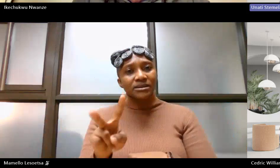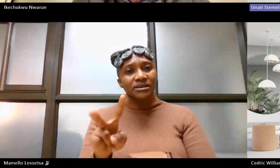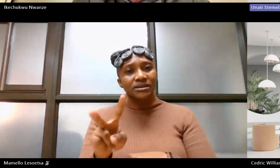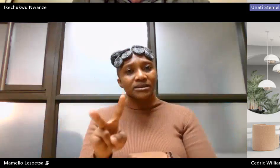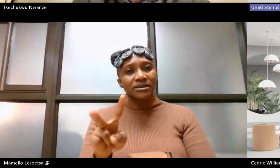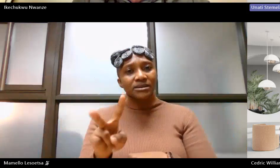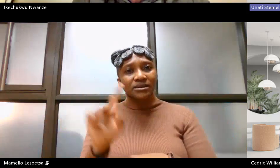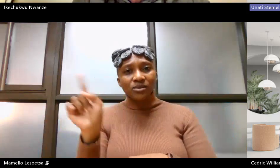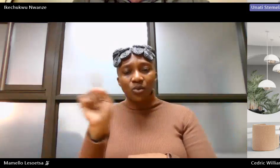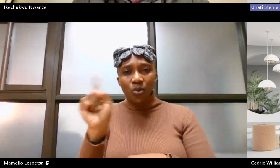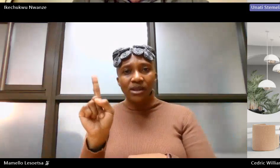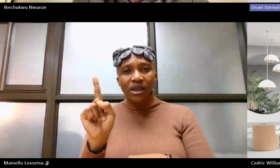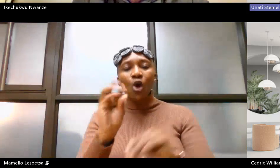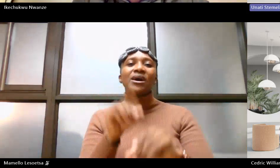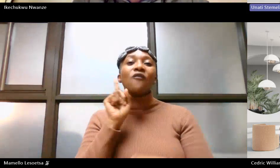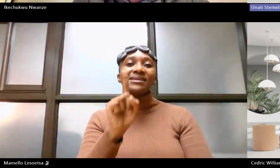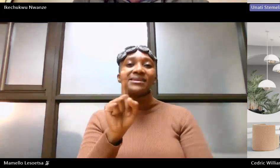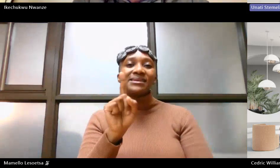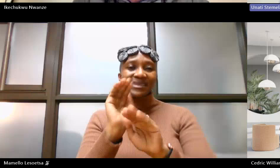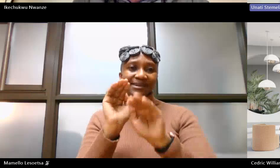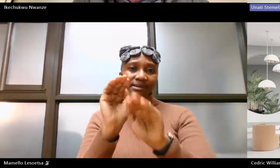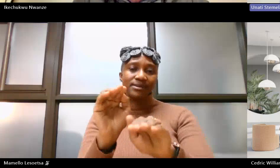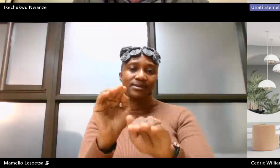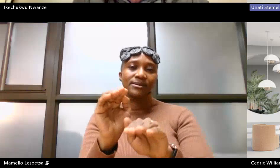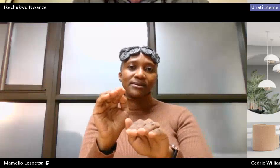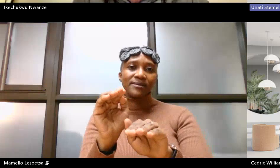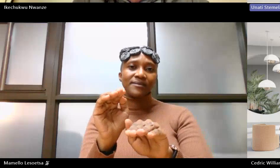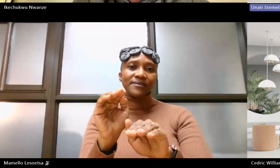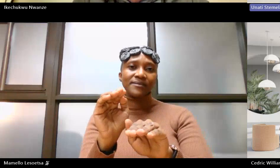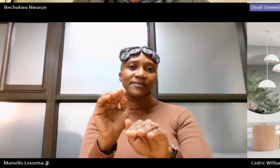of the teaching, and that